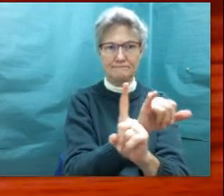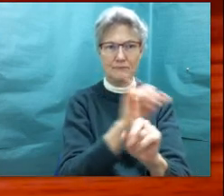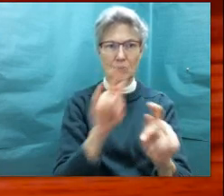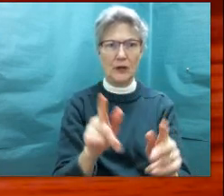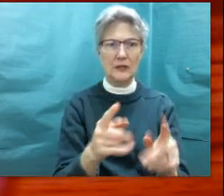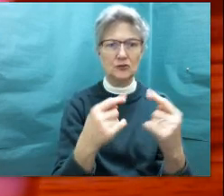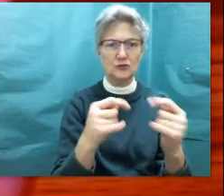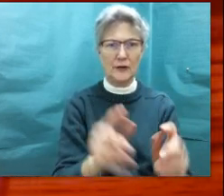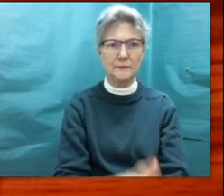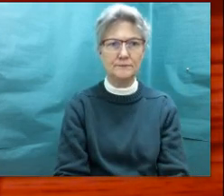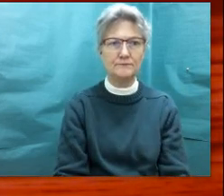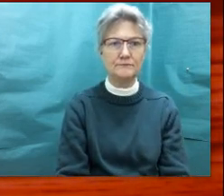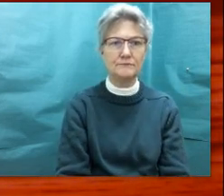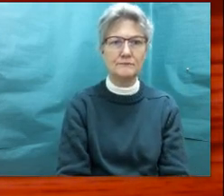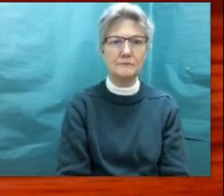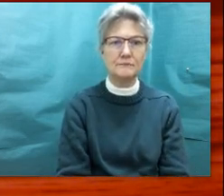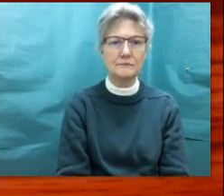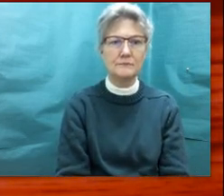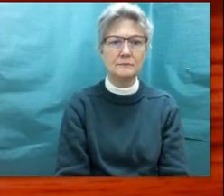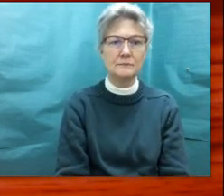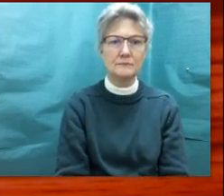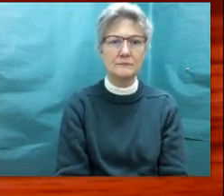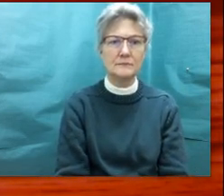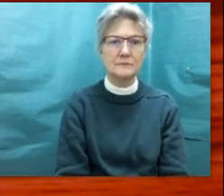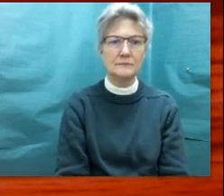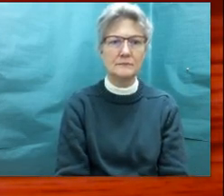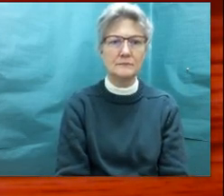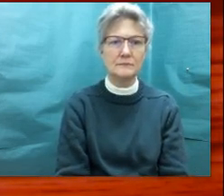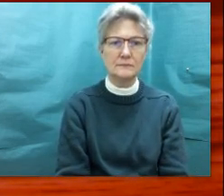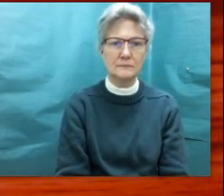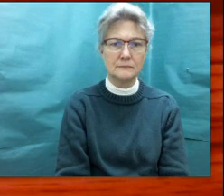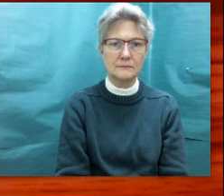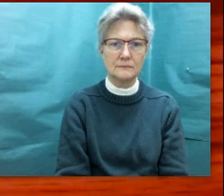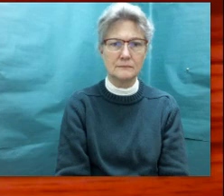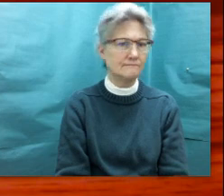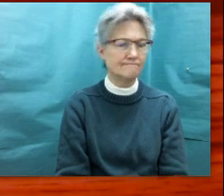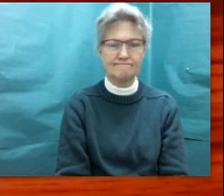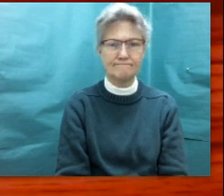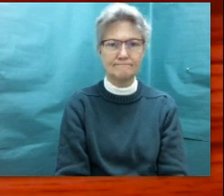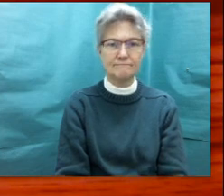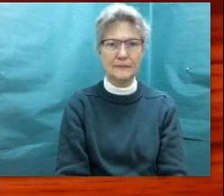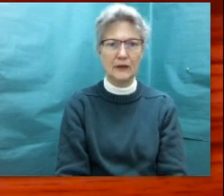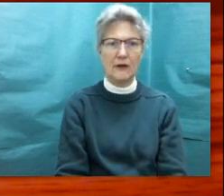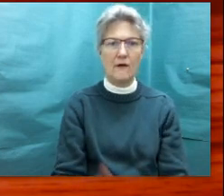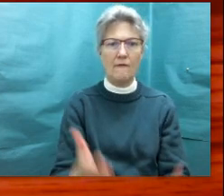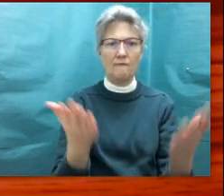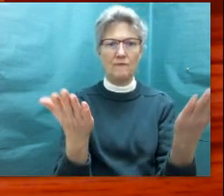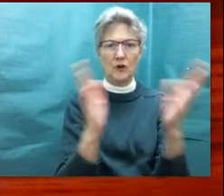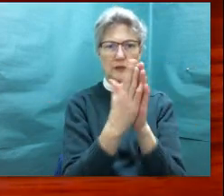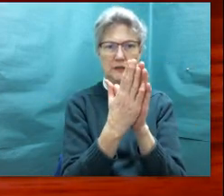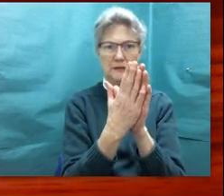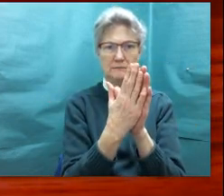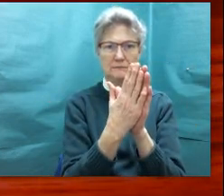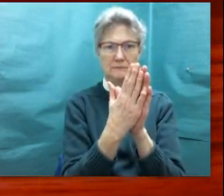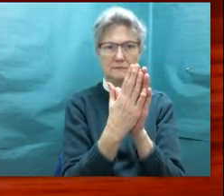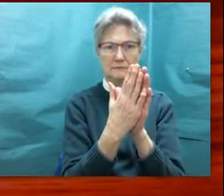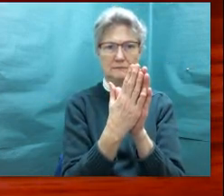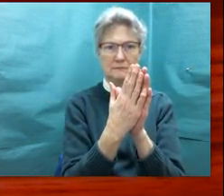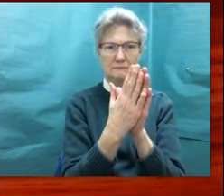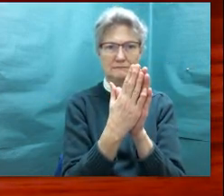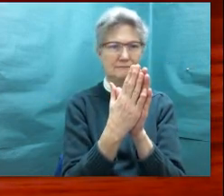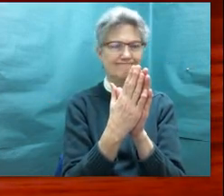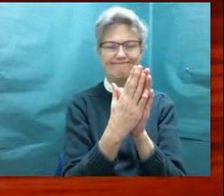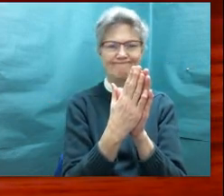Okay, so let's try this together. So we did horizontally, didn't work. Let's try vertically.